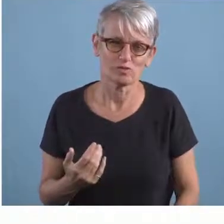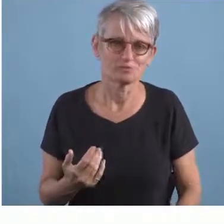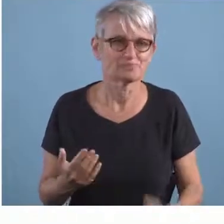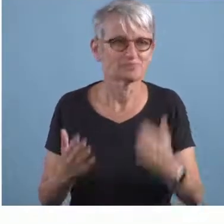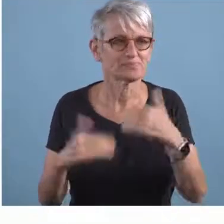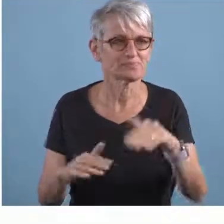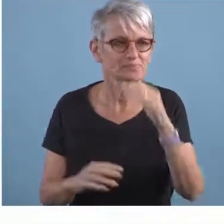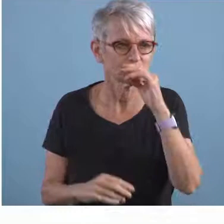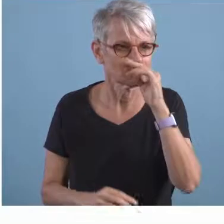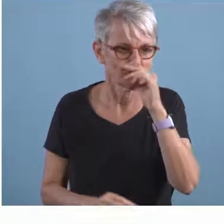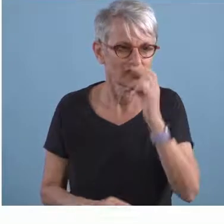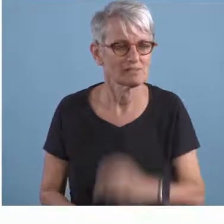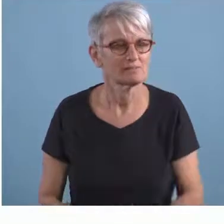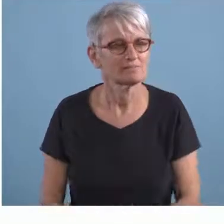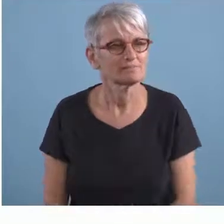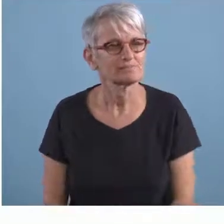please.